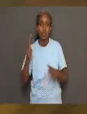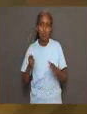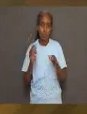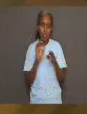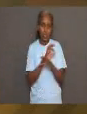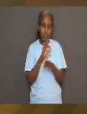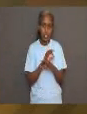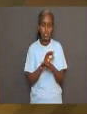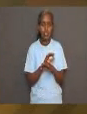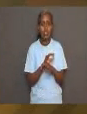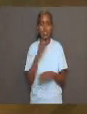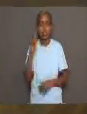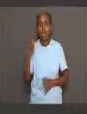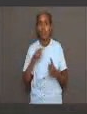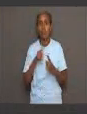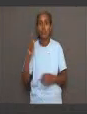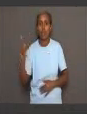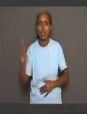is one-to-one.